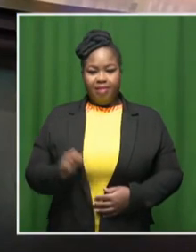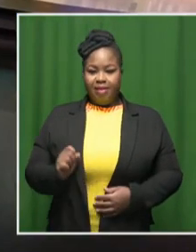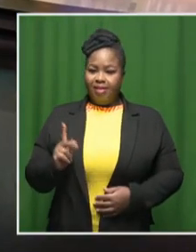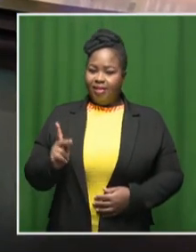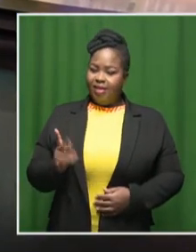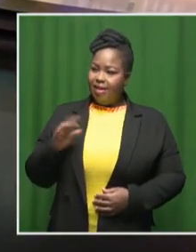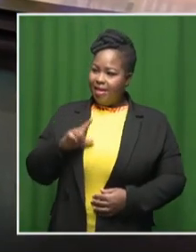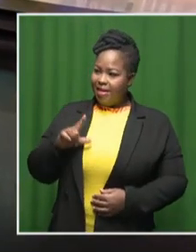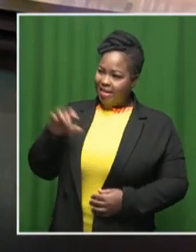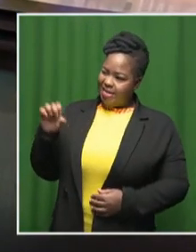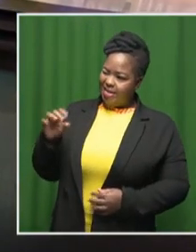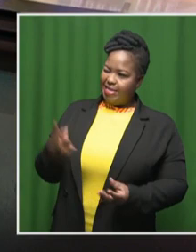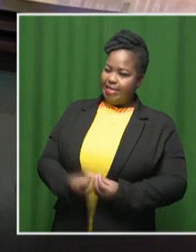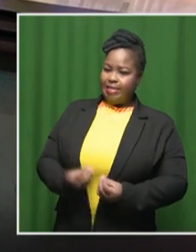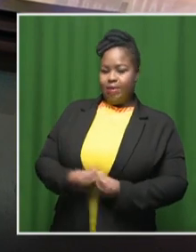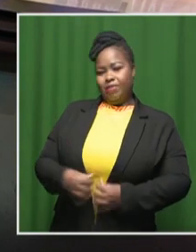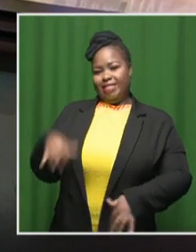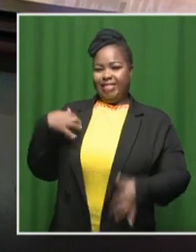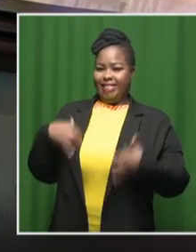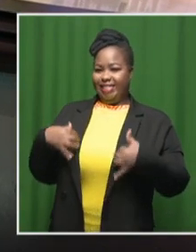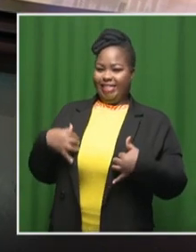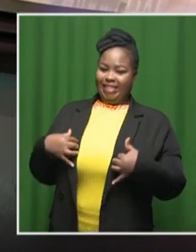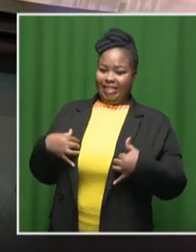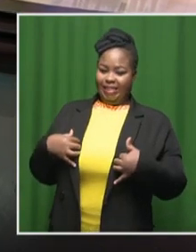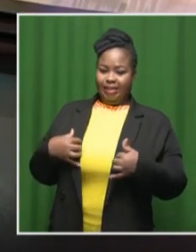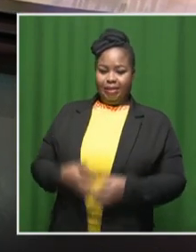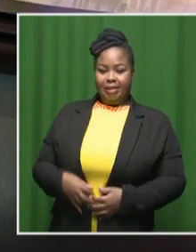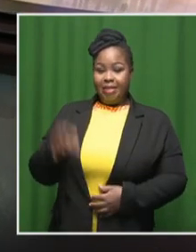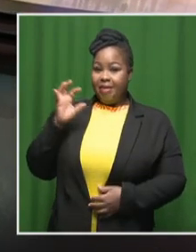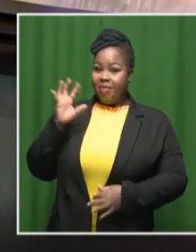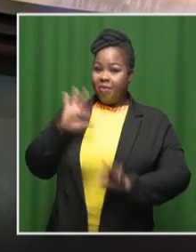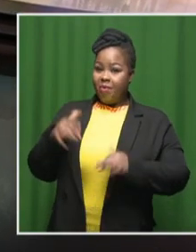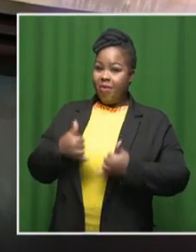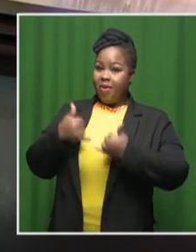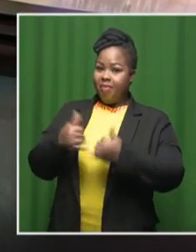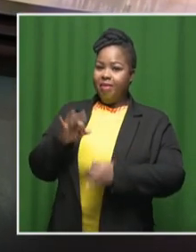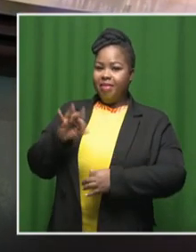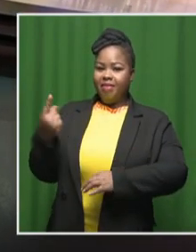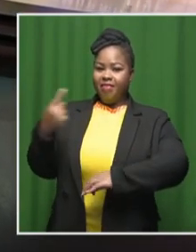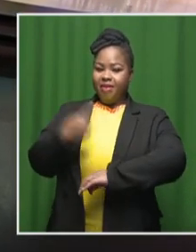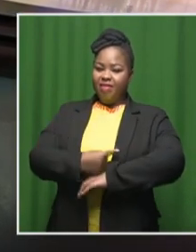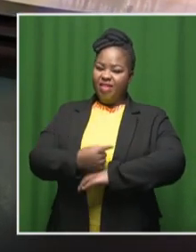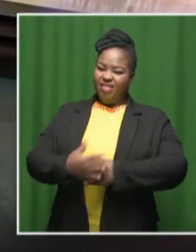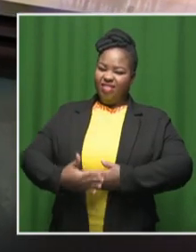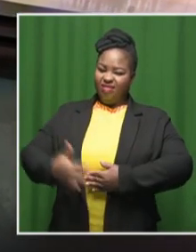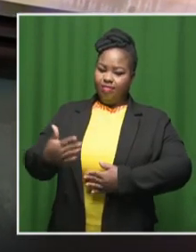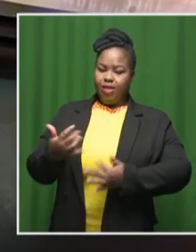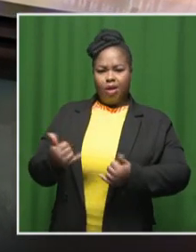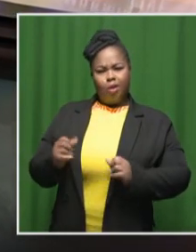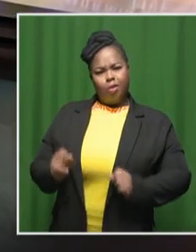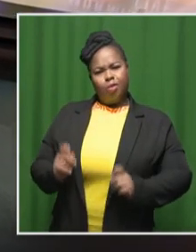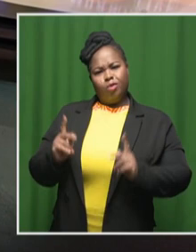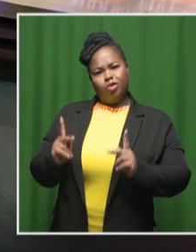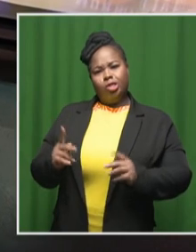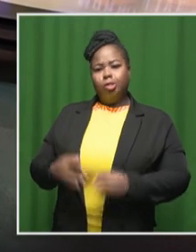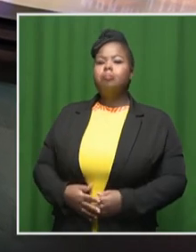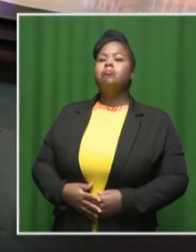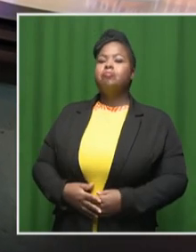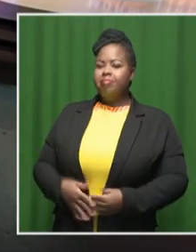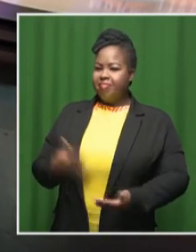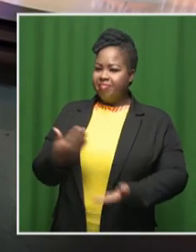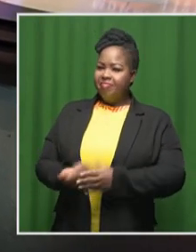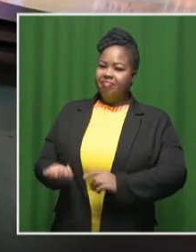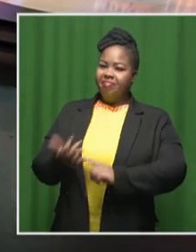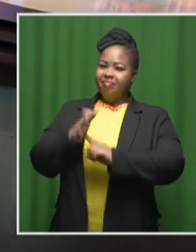Leanne, something which is very exciting is the Netball World Cup, 35 days away. But we got the opportunity, of course, to do that